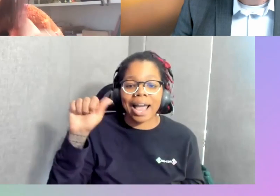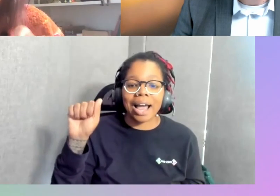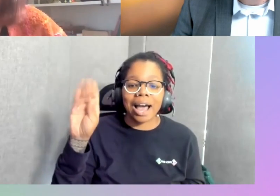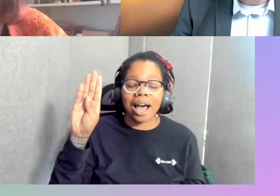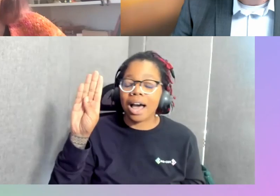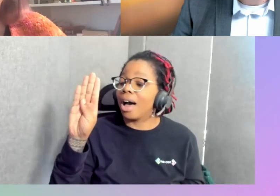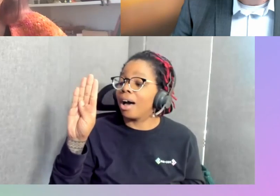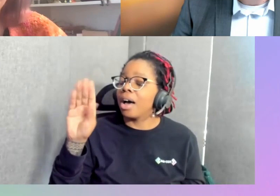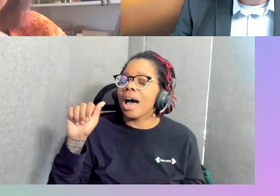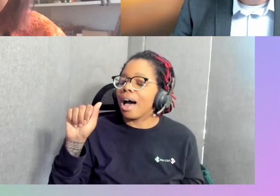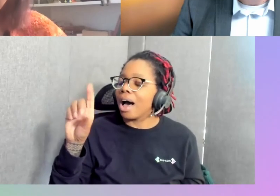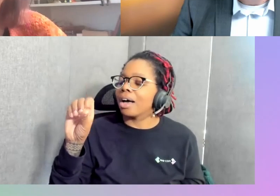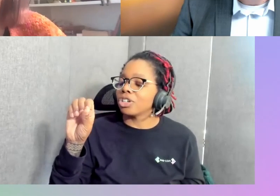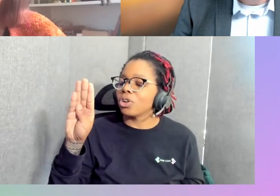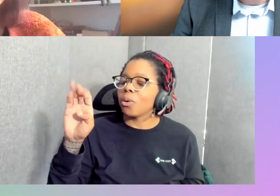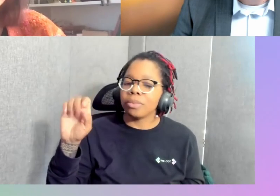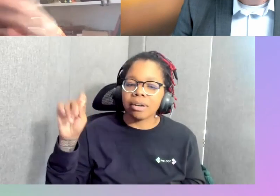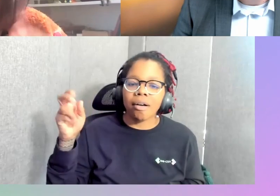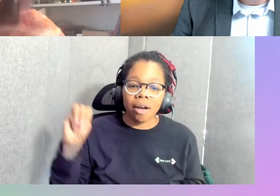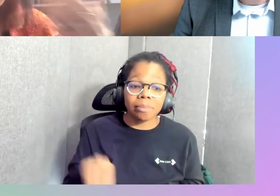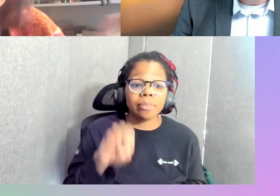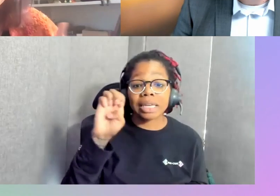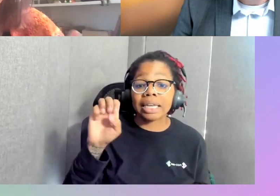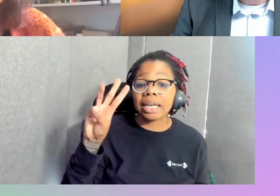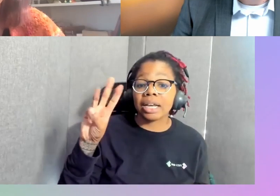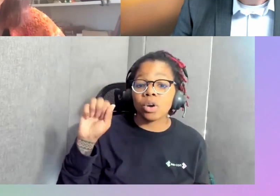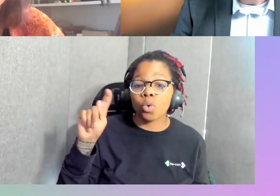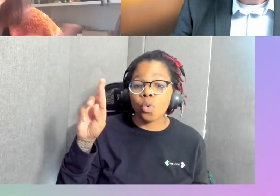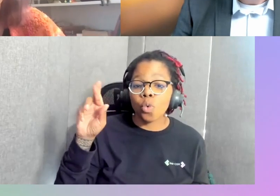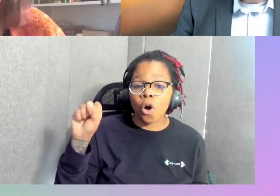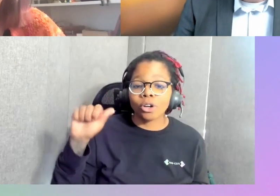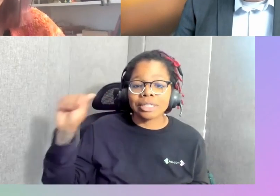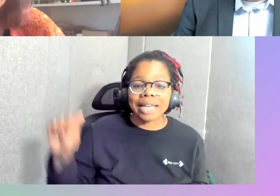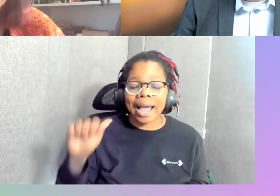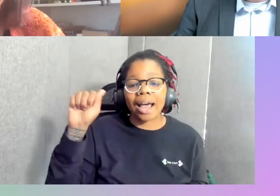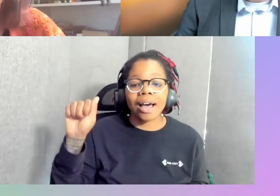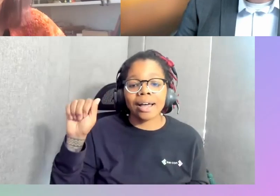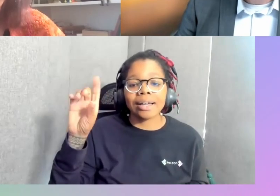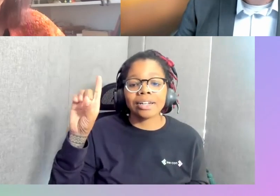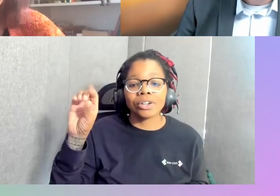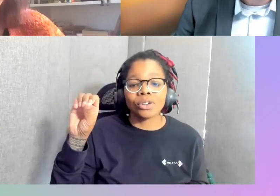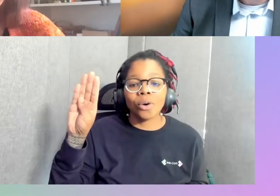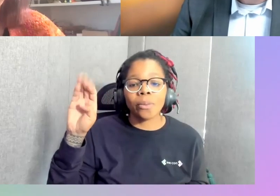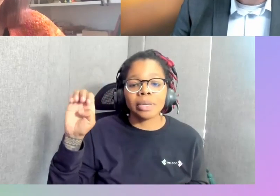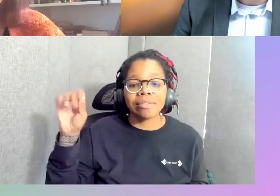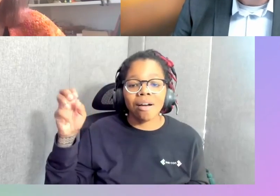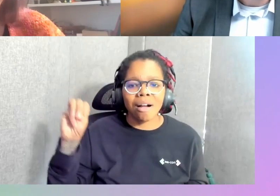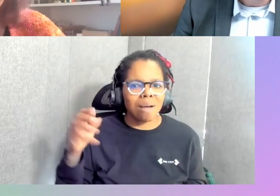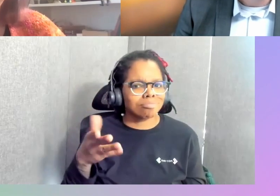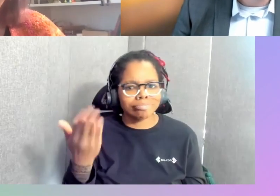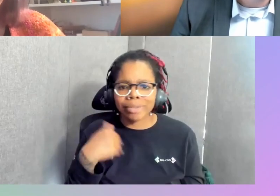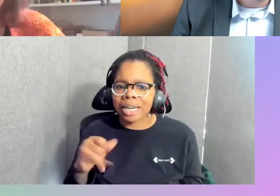am absolutely serious about finishing any kind of thoughts you have if you want to share with me or have those